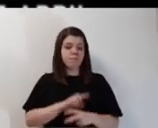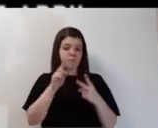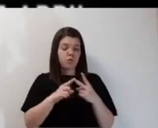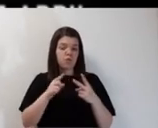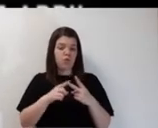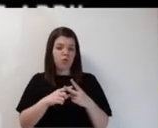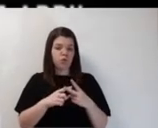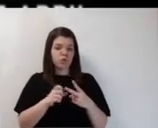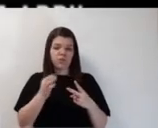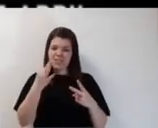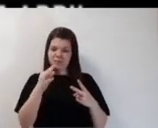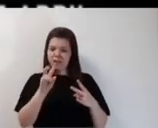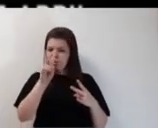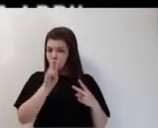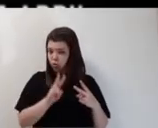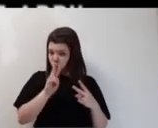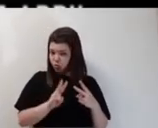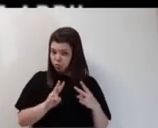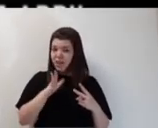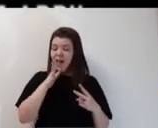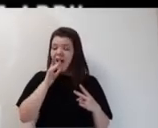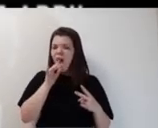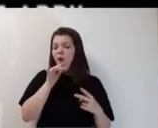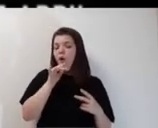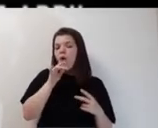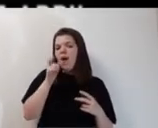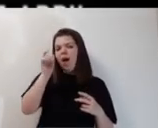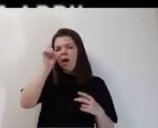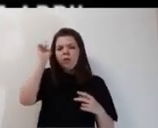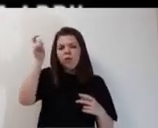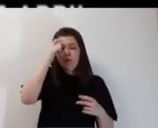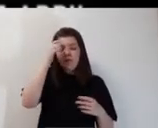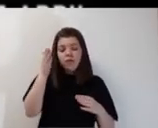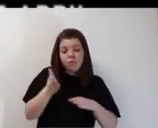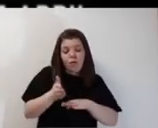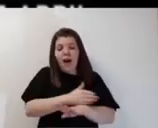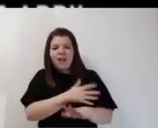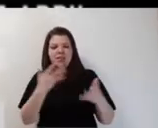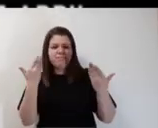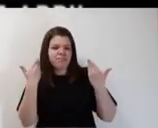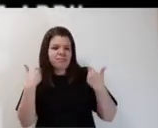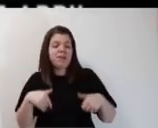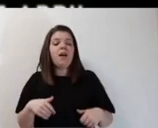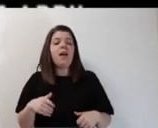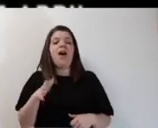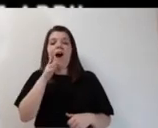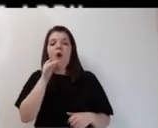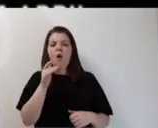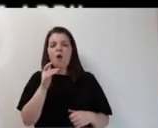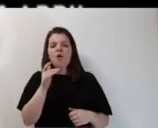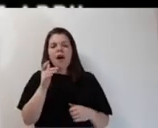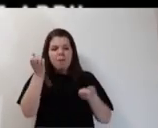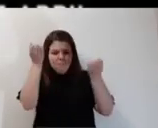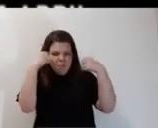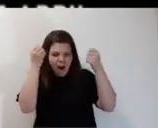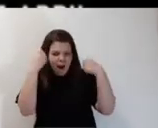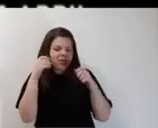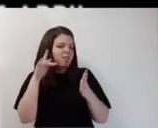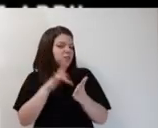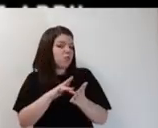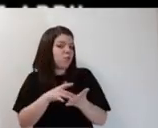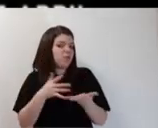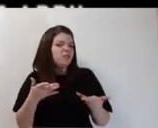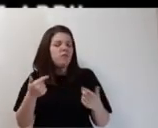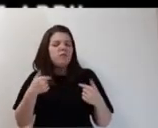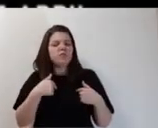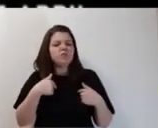learn technologies involved in their project and the company in order to learn how to develop in the next